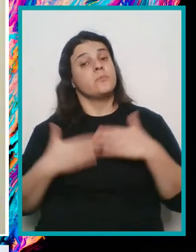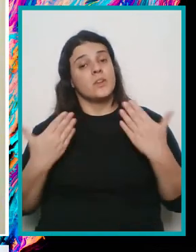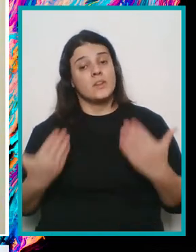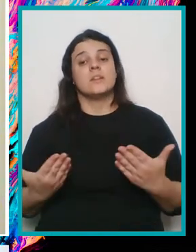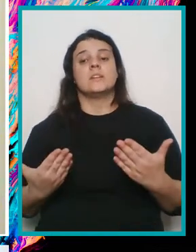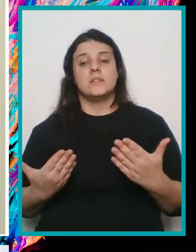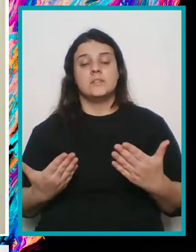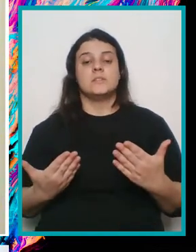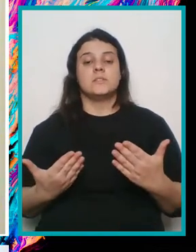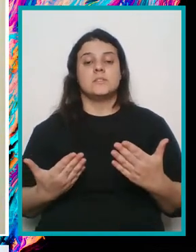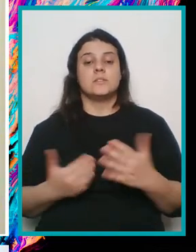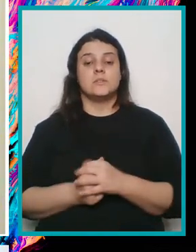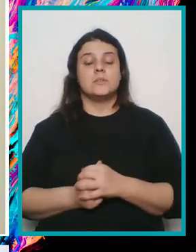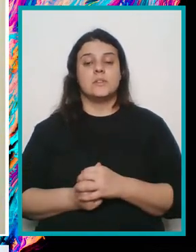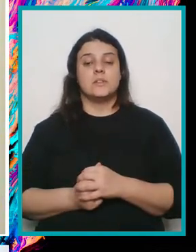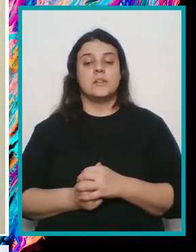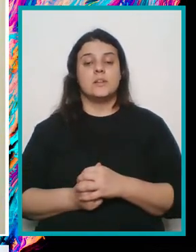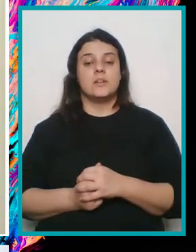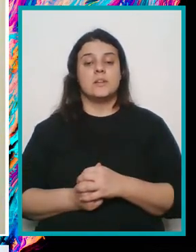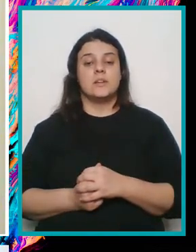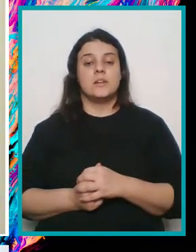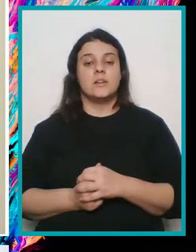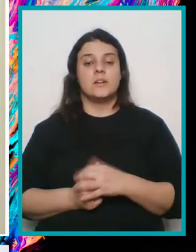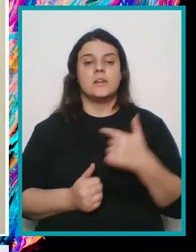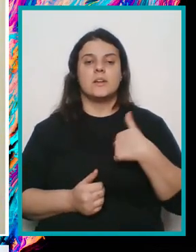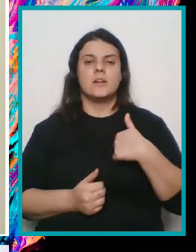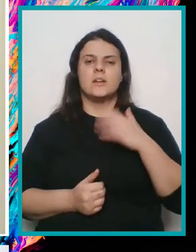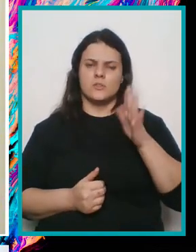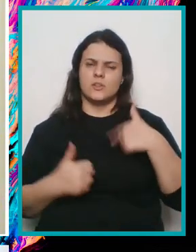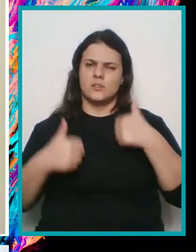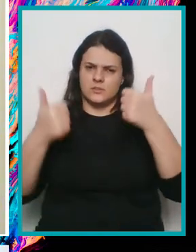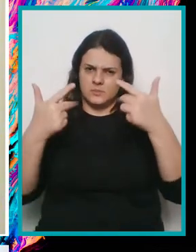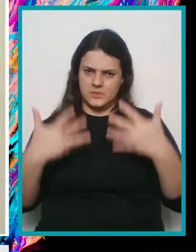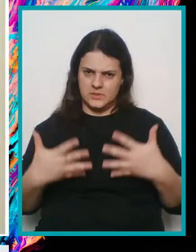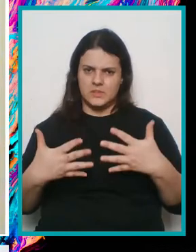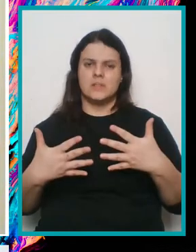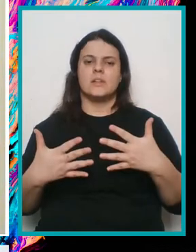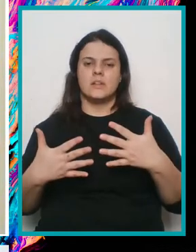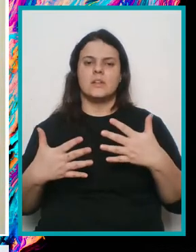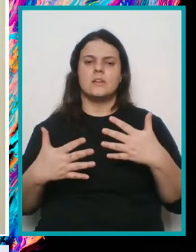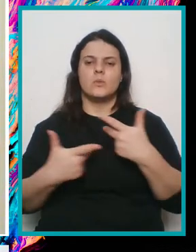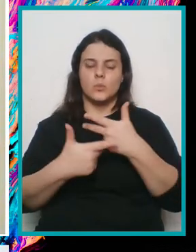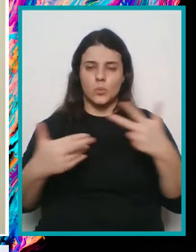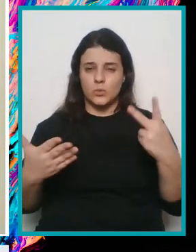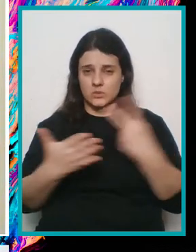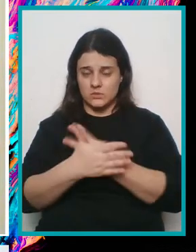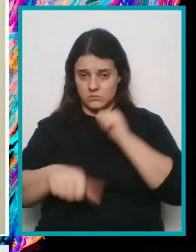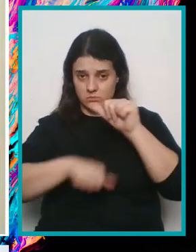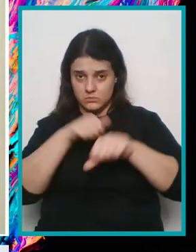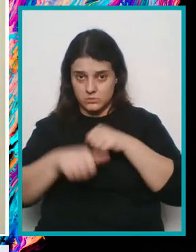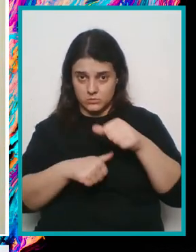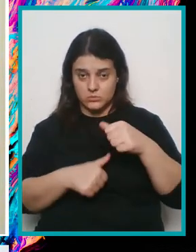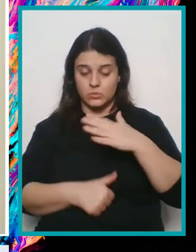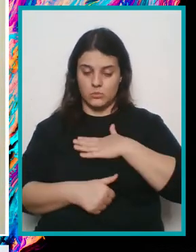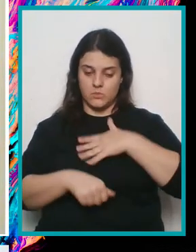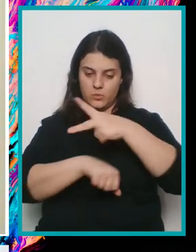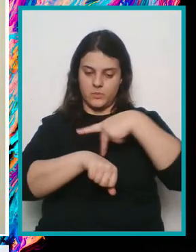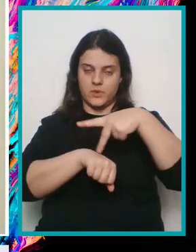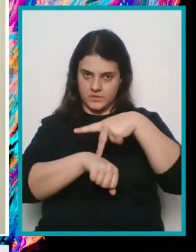the flooding, the landslides, the long dry spells in the various parts of the